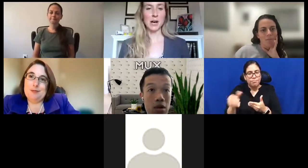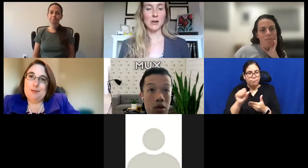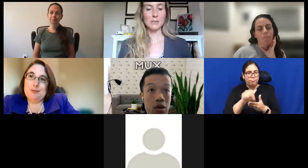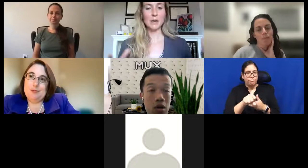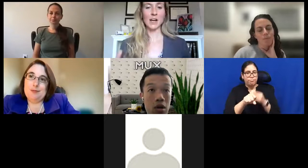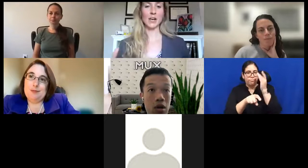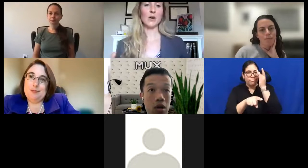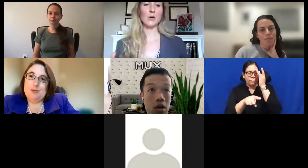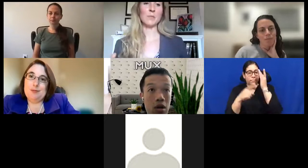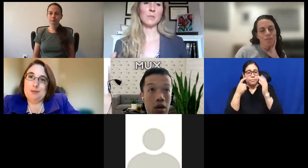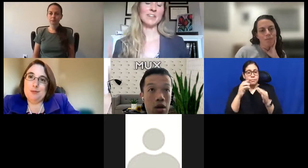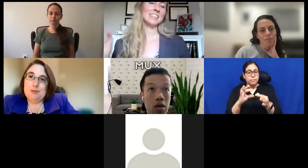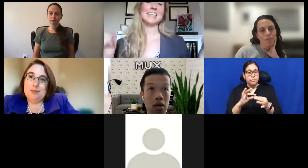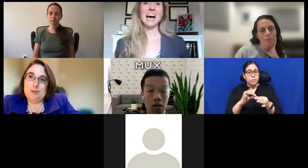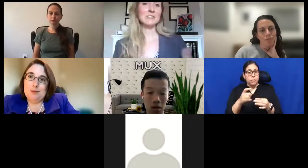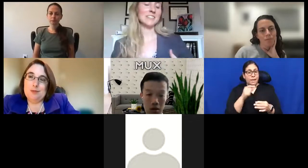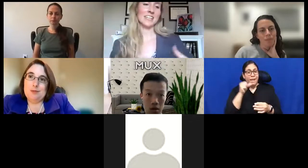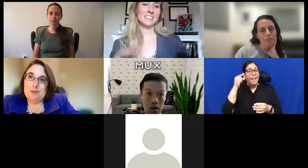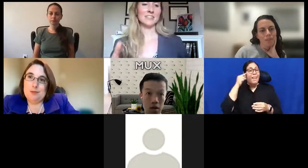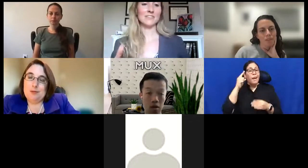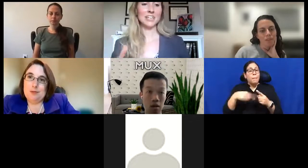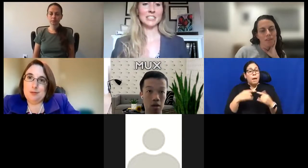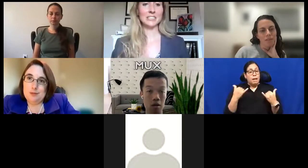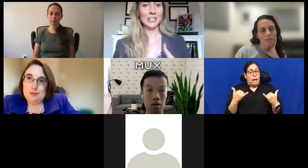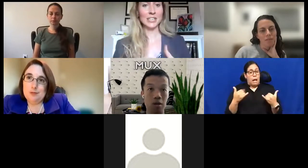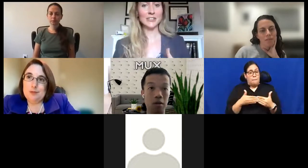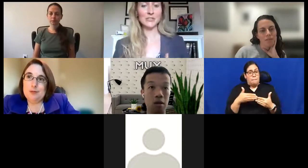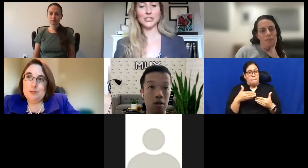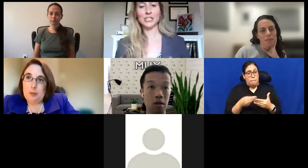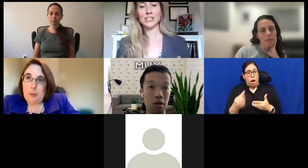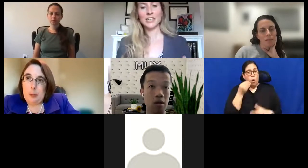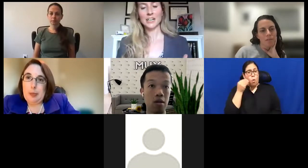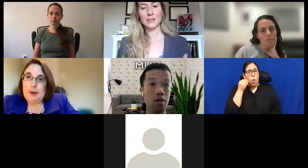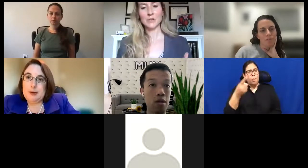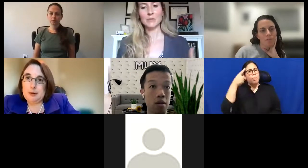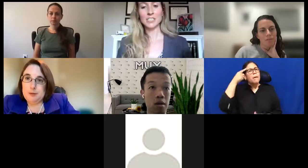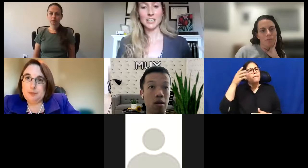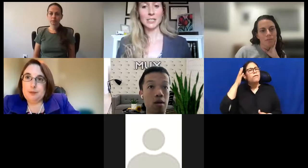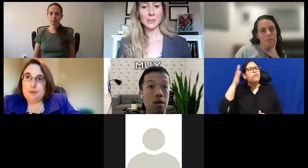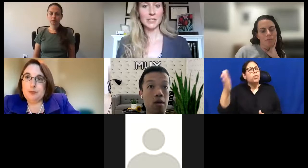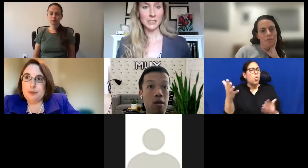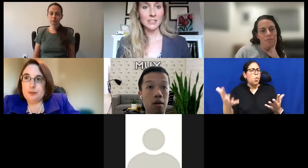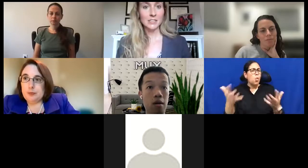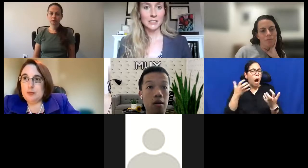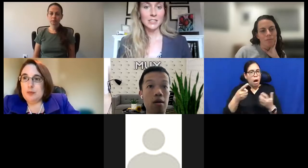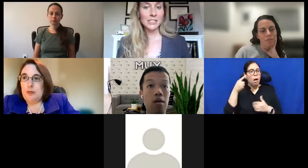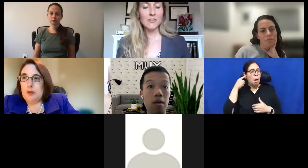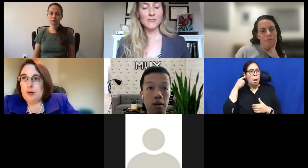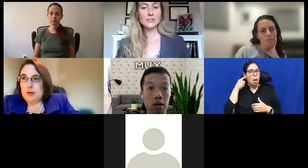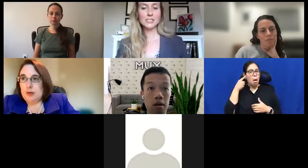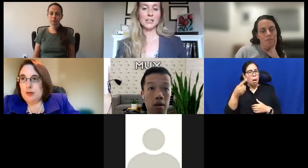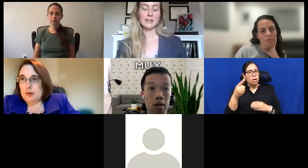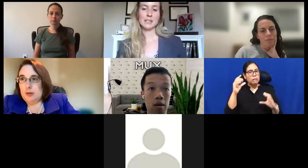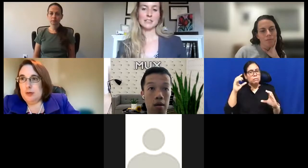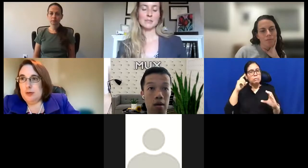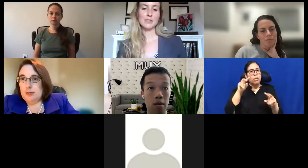not thinking about buying a home now or in the next 0 to 5 years, looking in the future, always kind of keeping a lookout